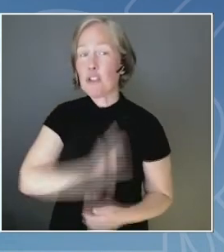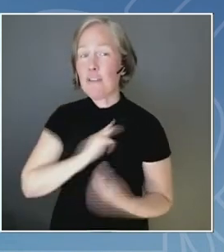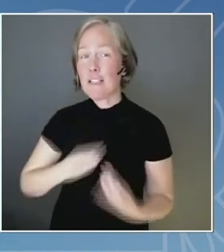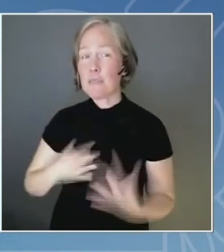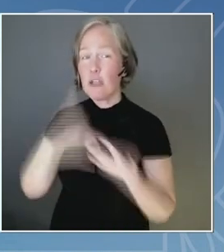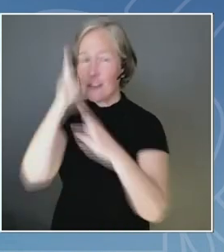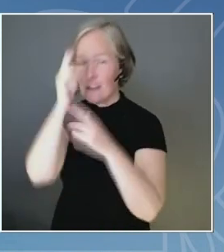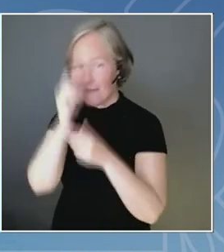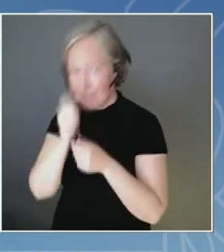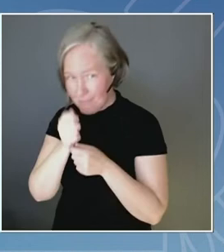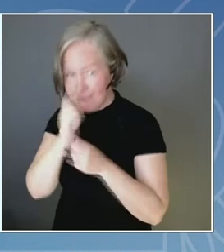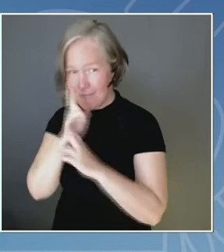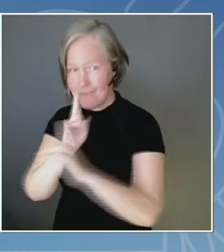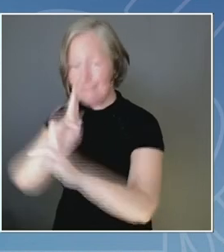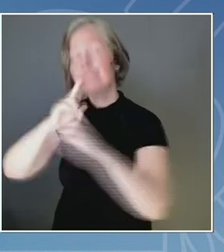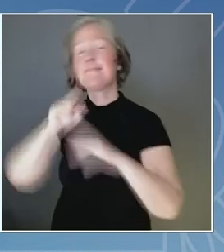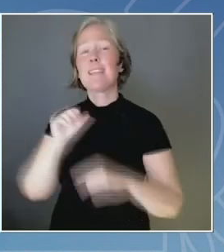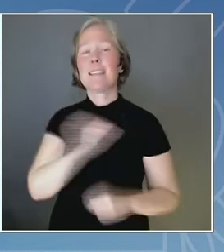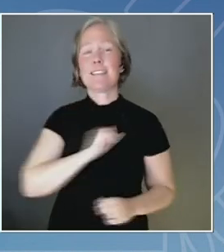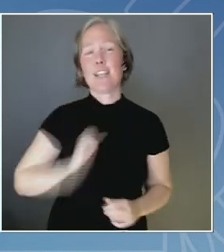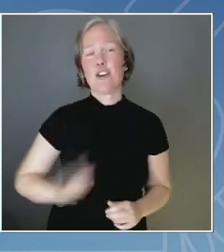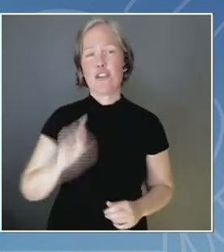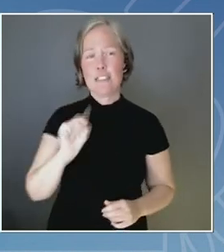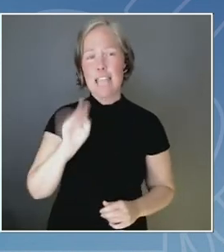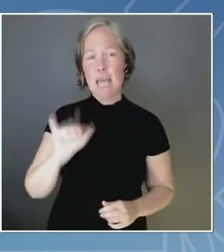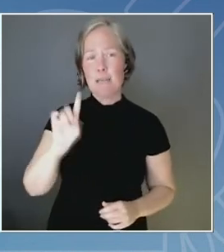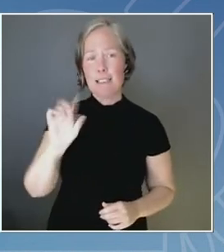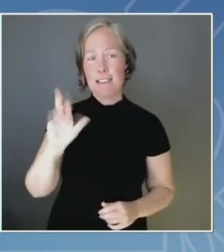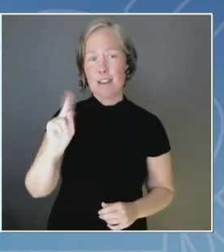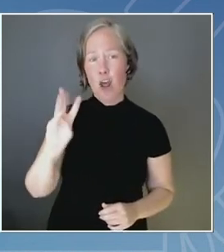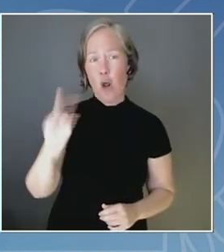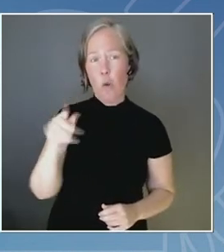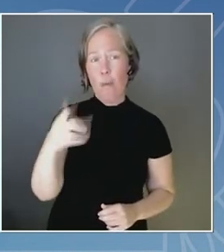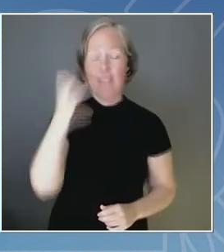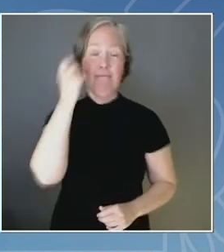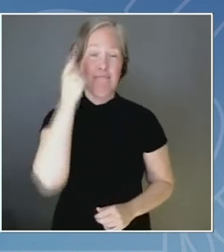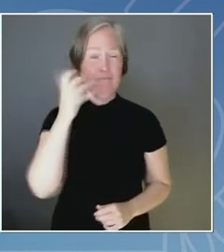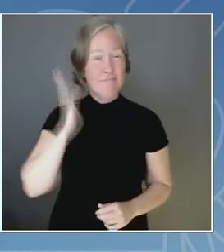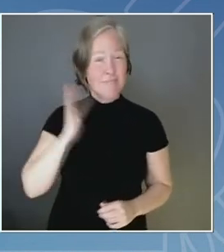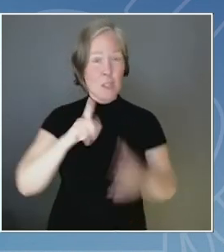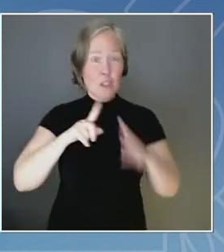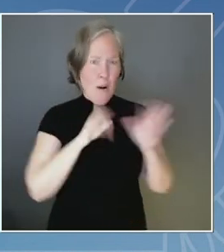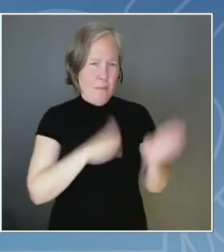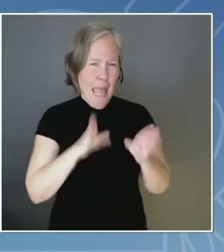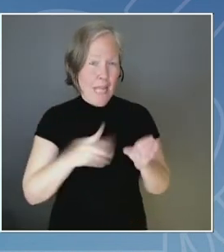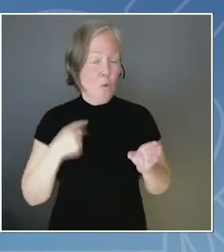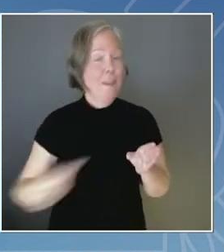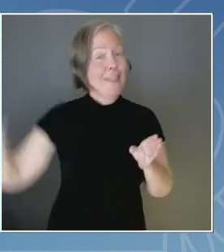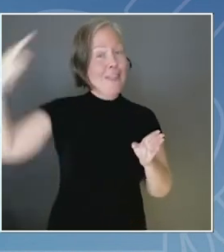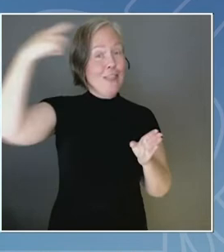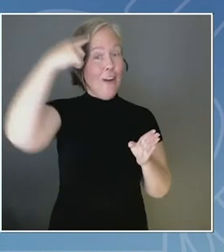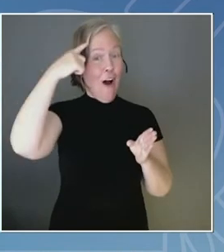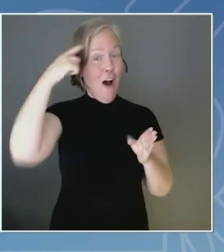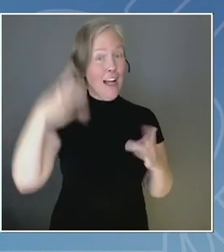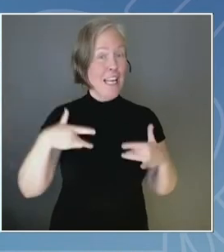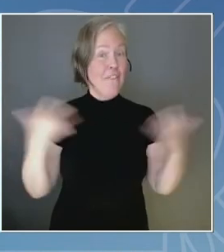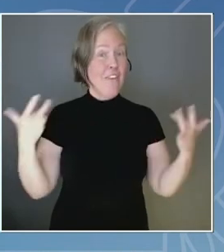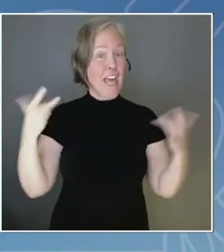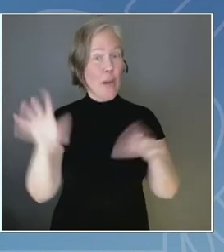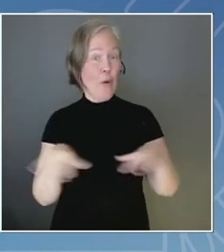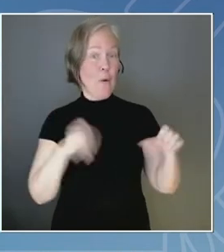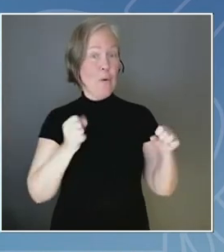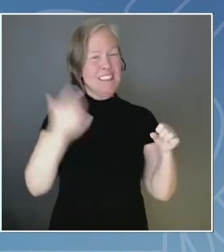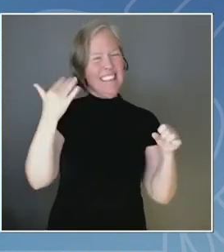When we first began planning this event, we thought it would be held earlier in the year, but with the delay, we get the chance to celebrate the accomplishments of